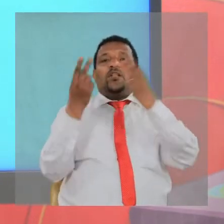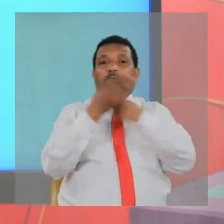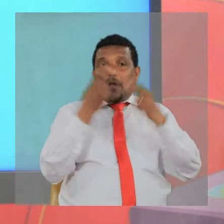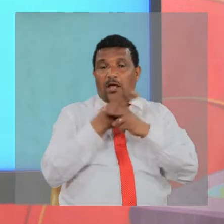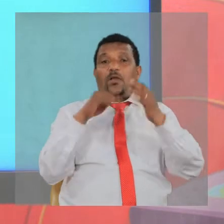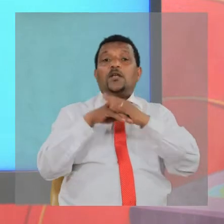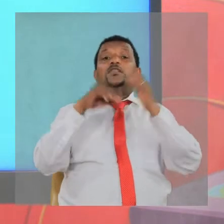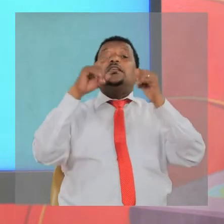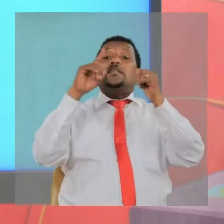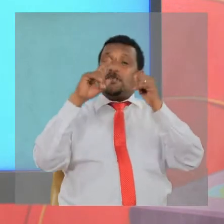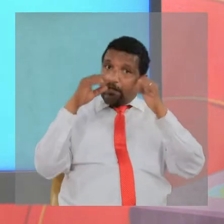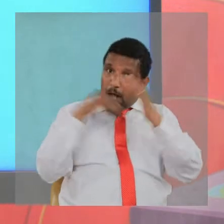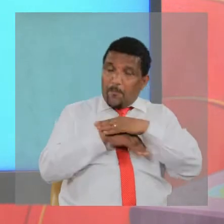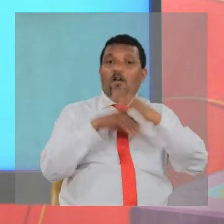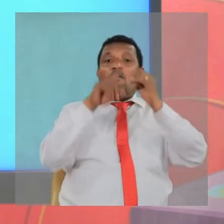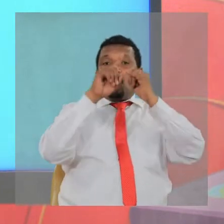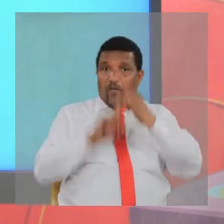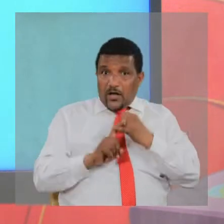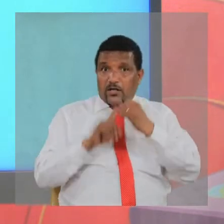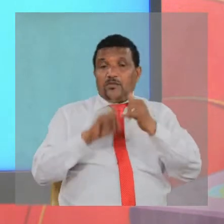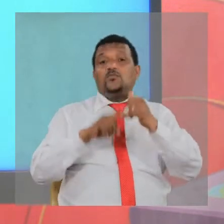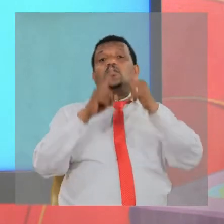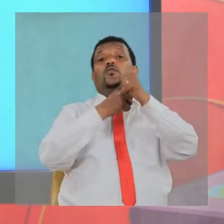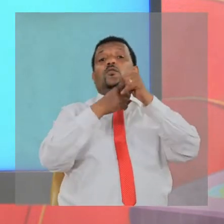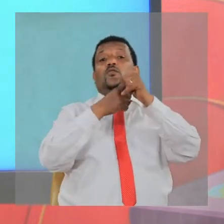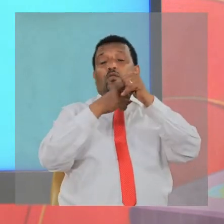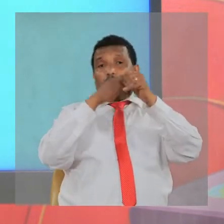divided by quantity final plus quantity initial.